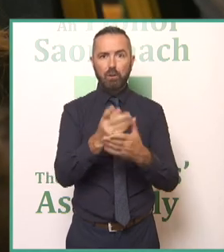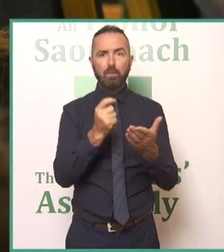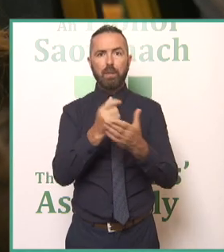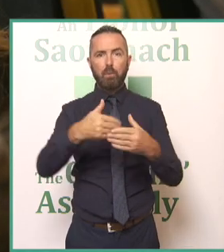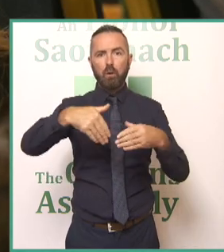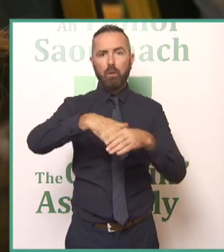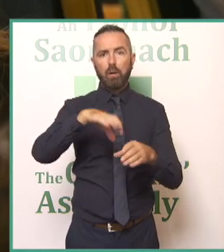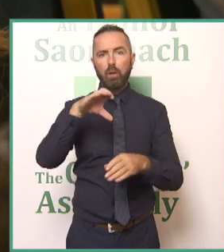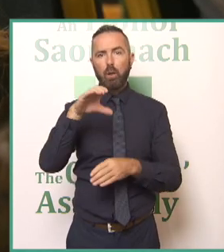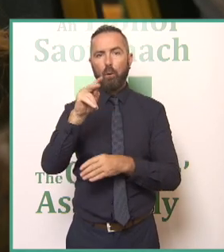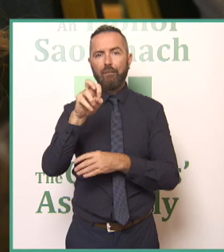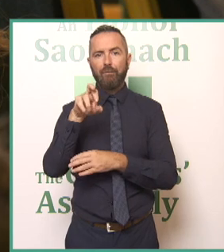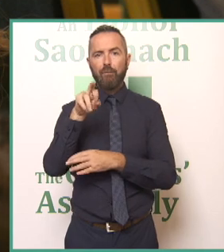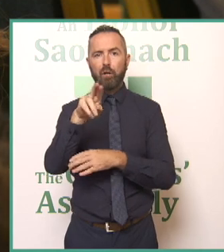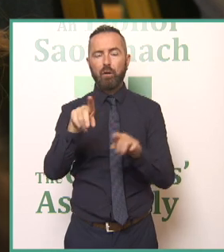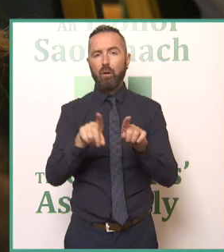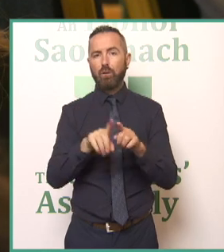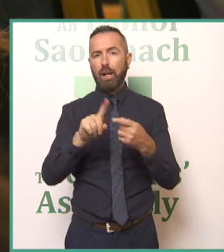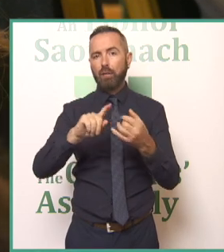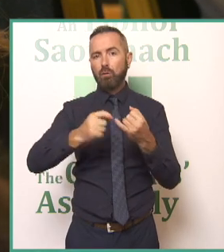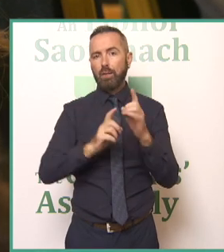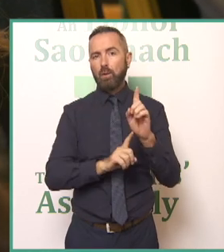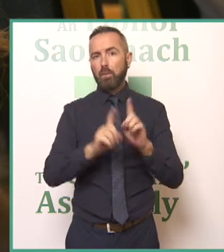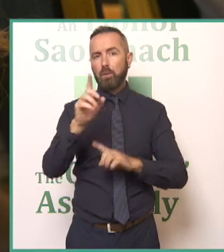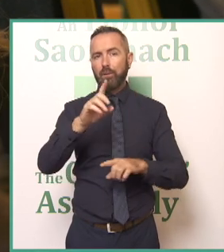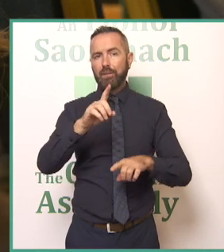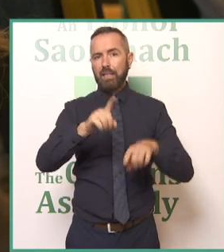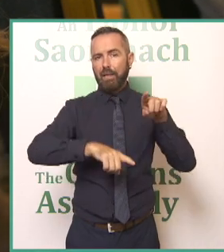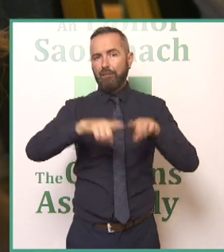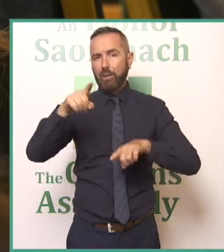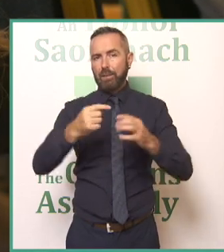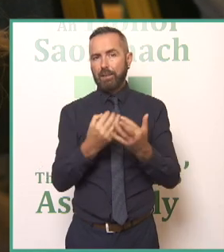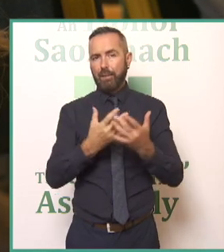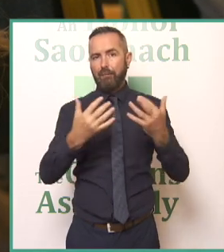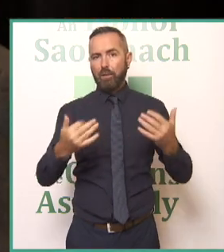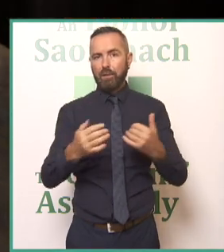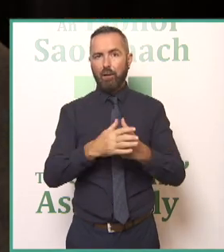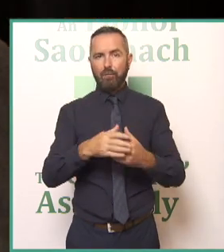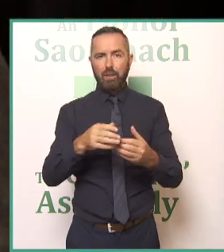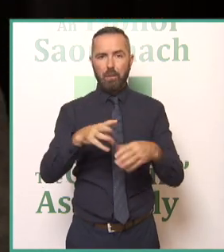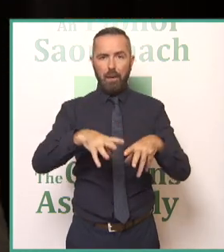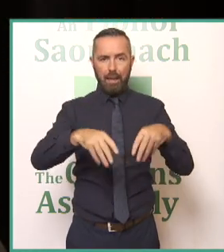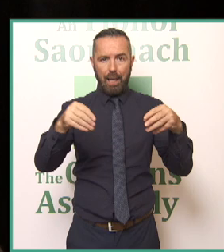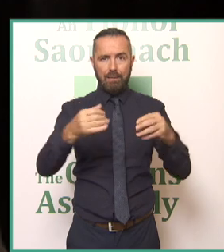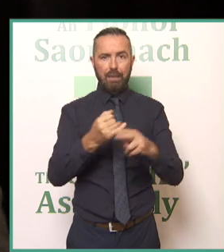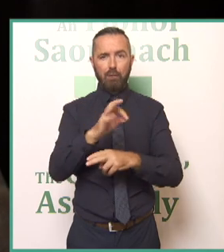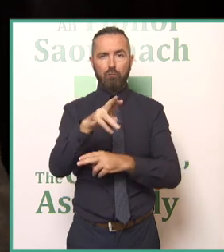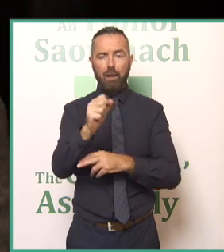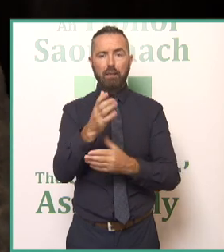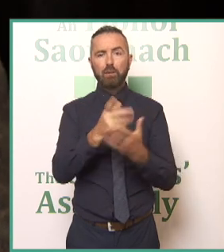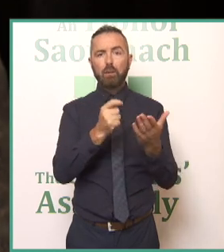clover. We're also trying to improve the diversity of the grassland through, in some cases,